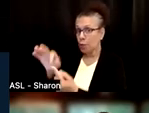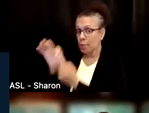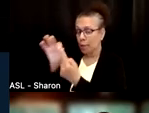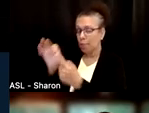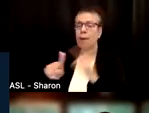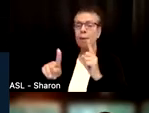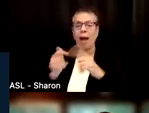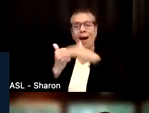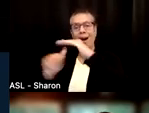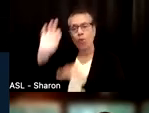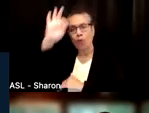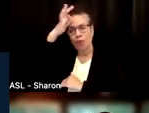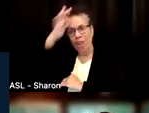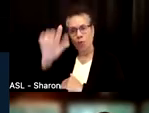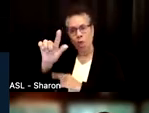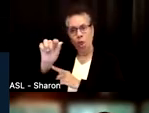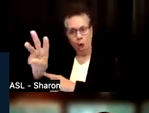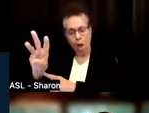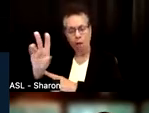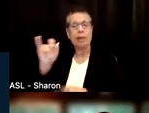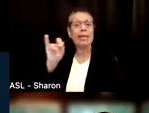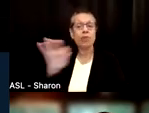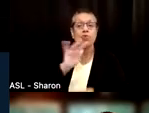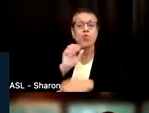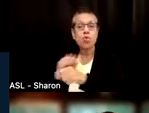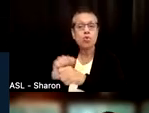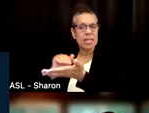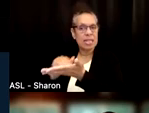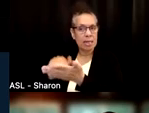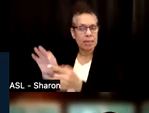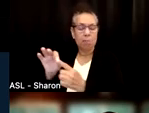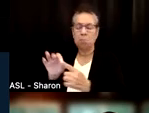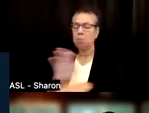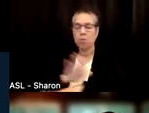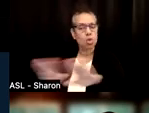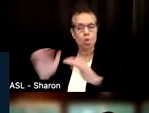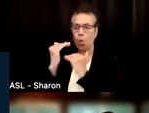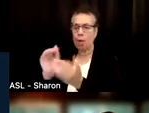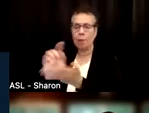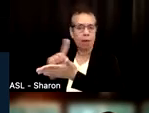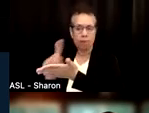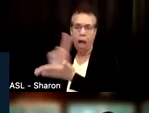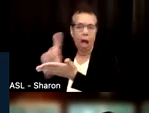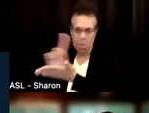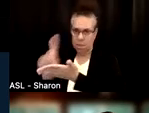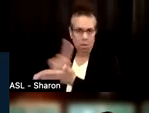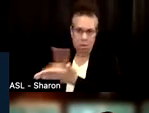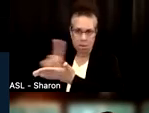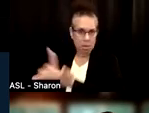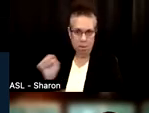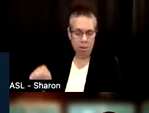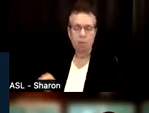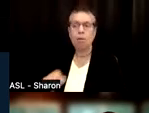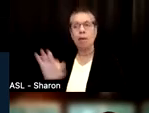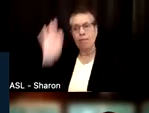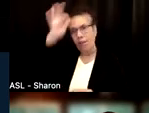federal law, if someone is exempt, there's no limit on the number of hours that someone can work. In fact, the federal